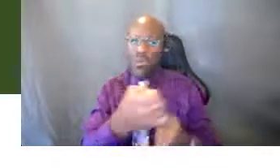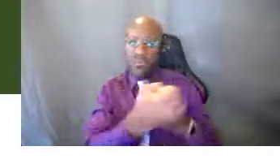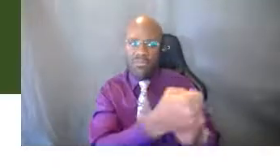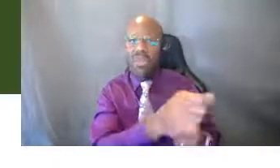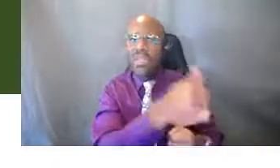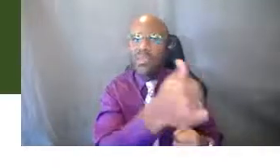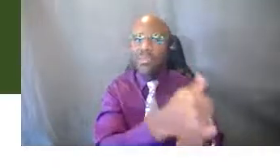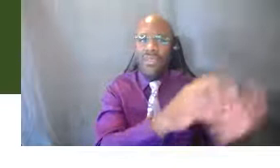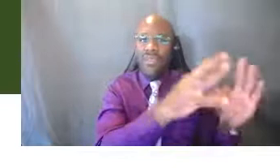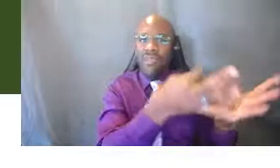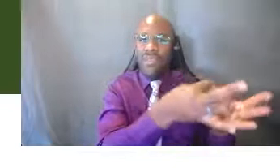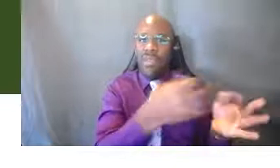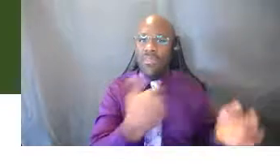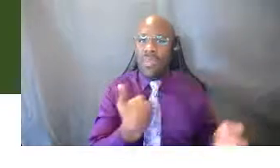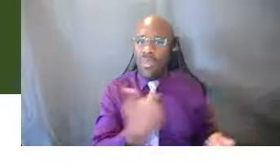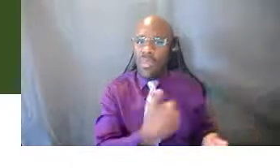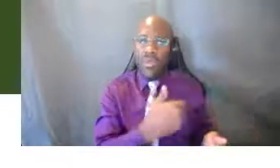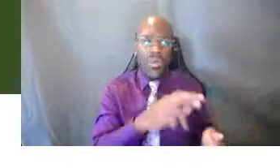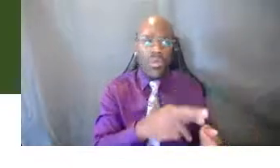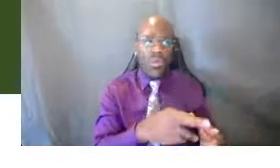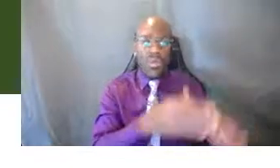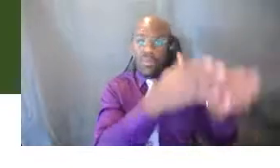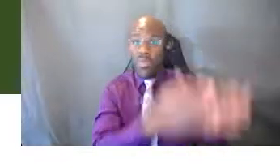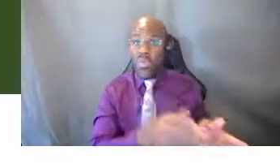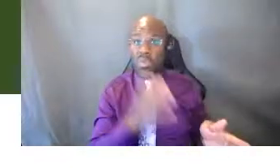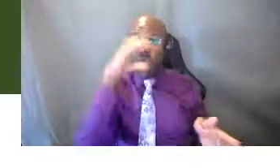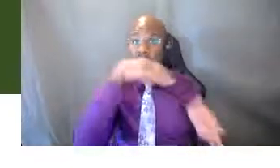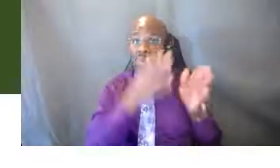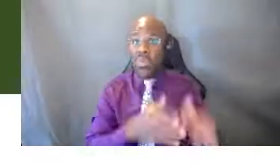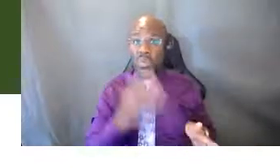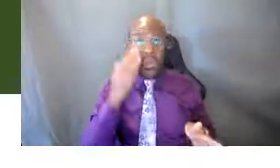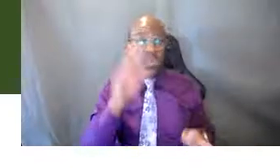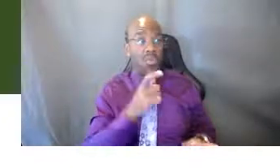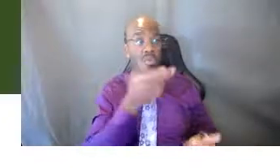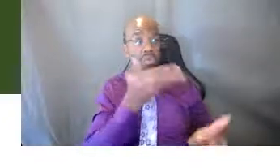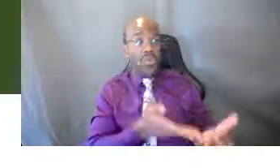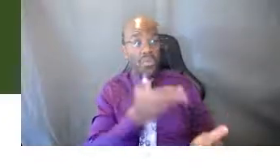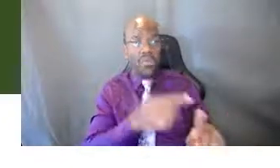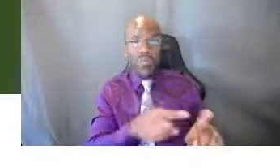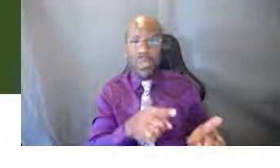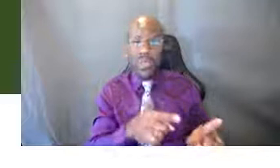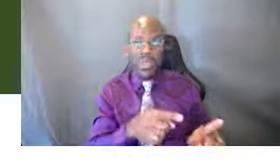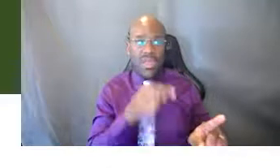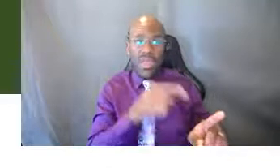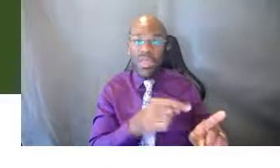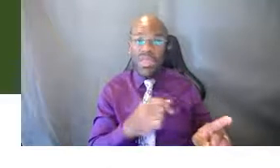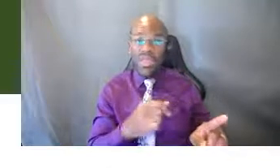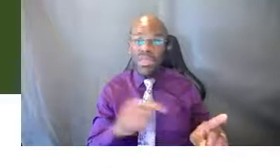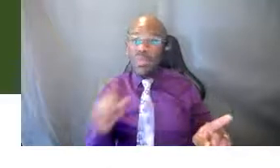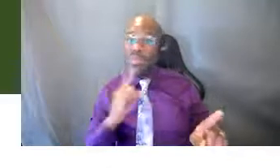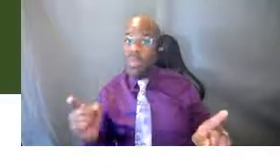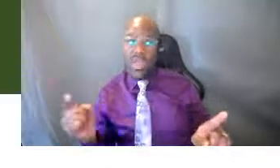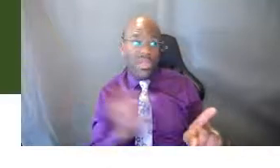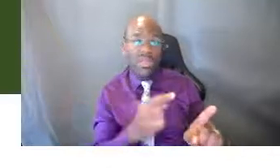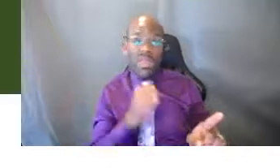if it's someone you don't know that may have received inadequate response in the mental